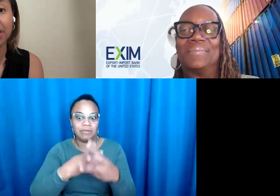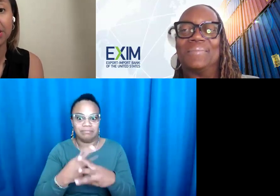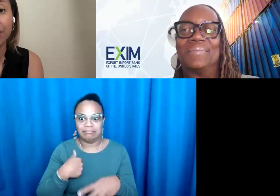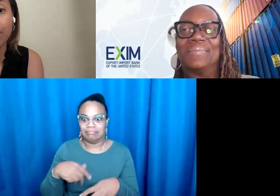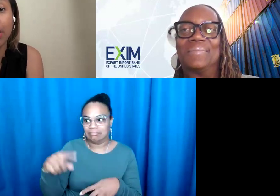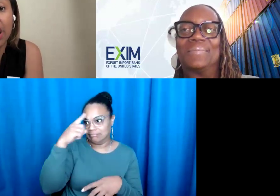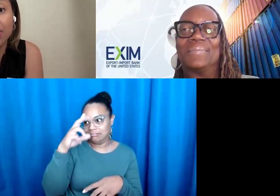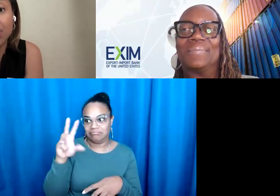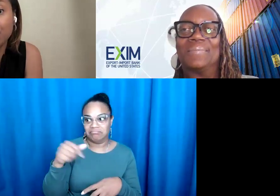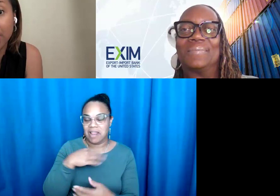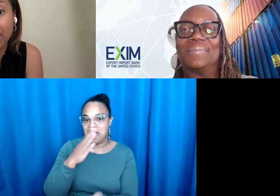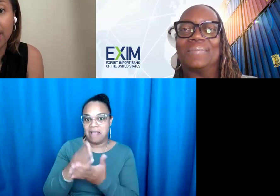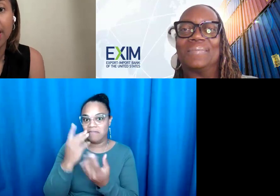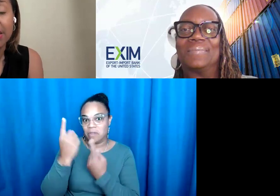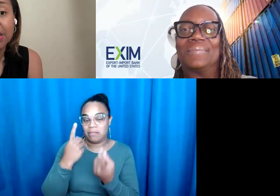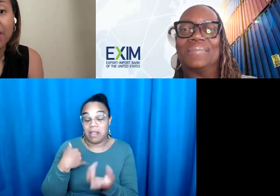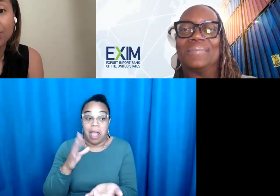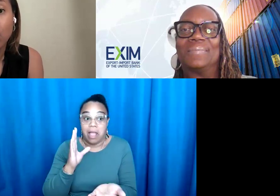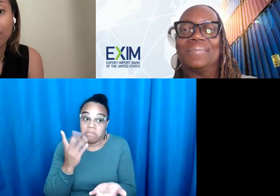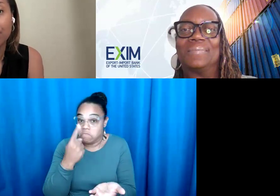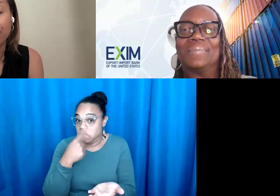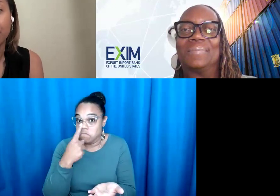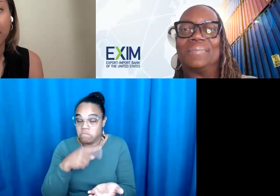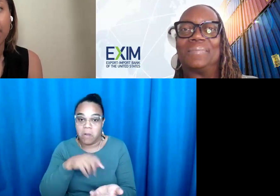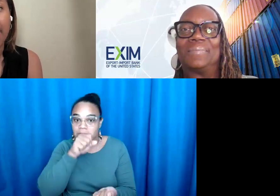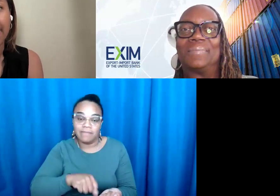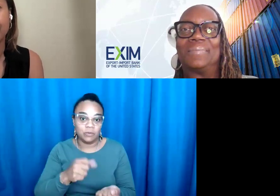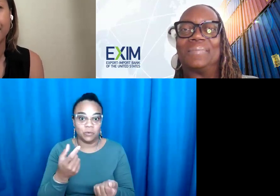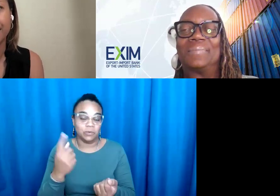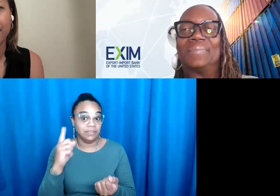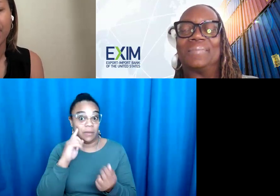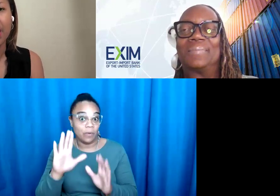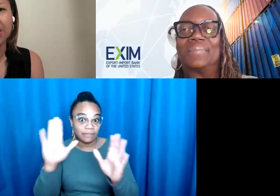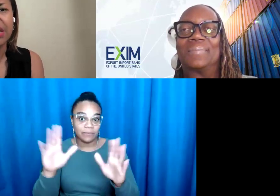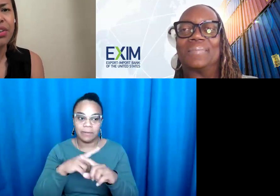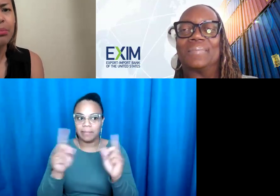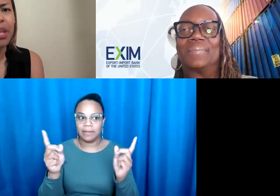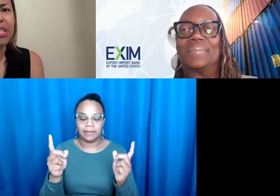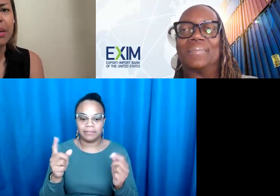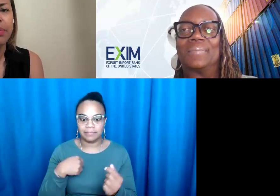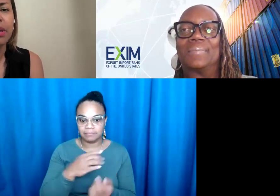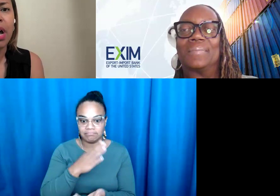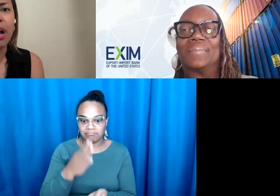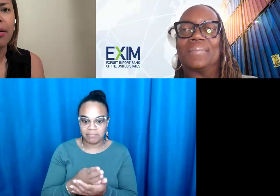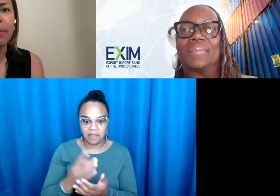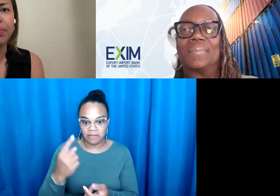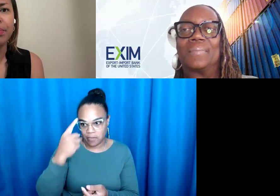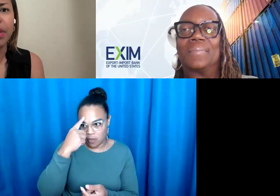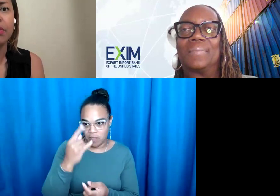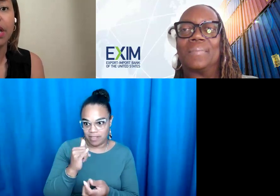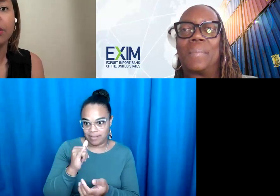never really considered it. I would love to do it. It sounds wonderful, but I never considered it being